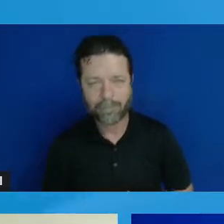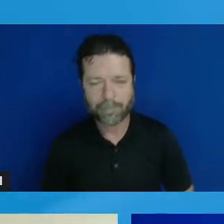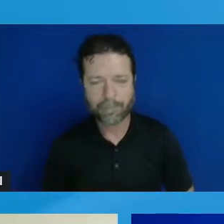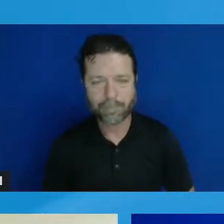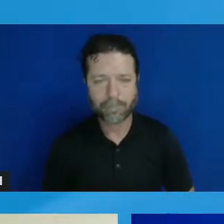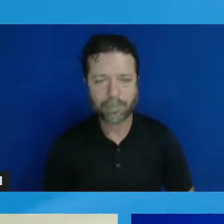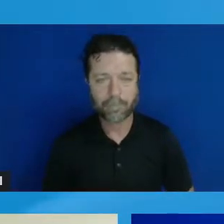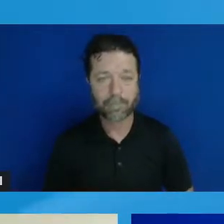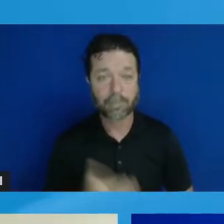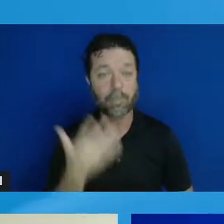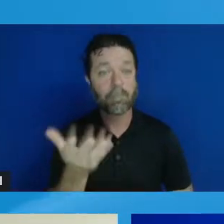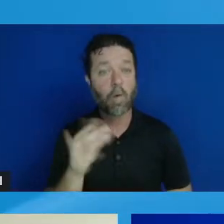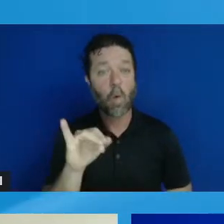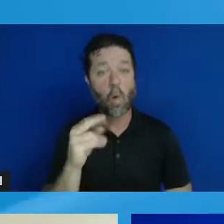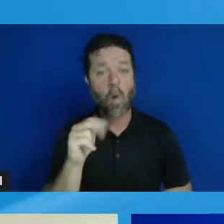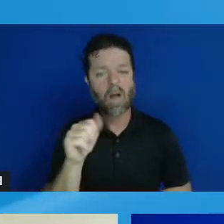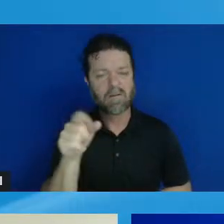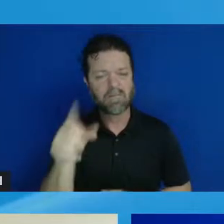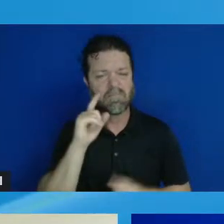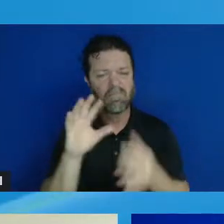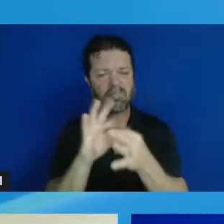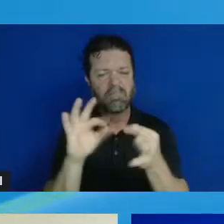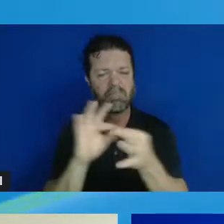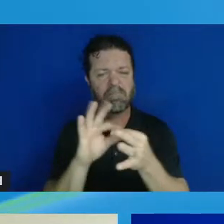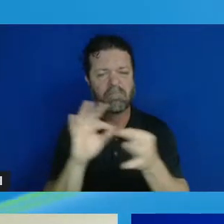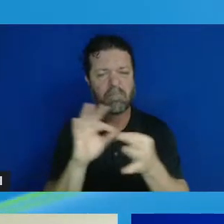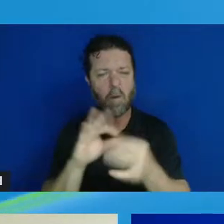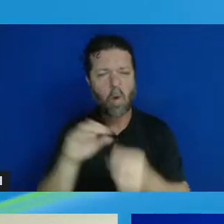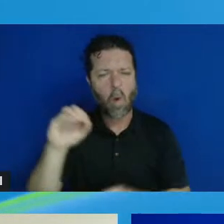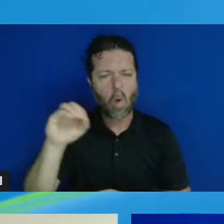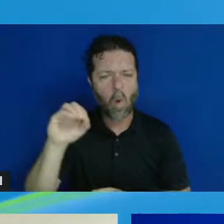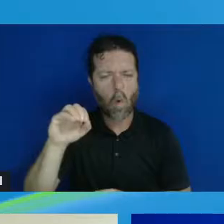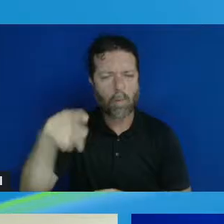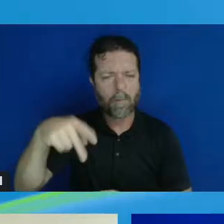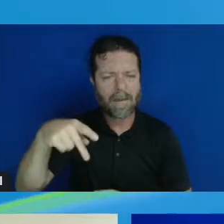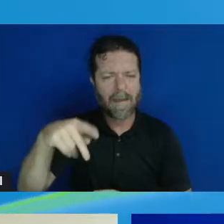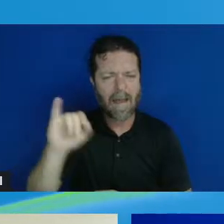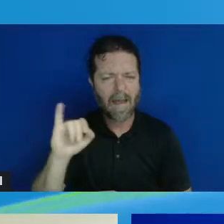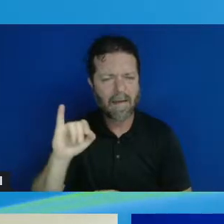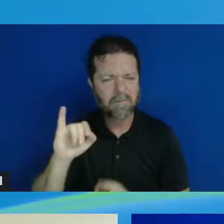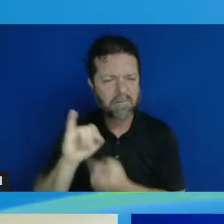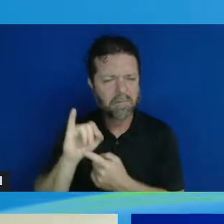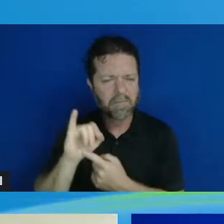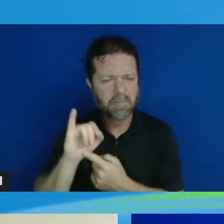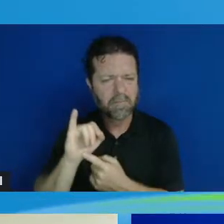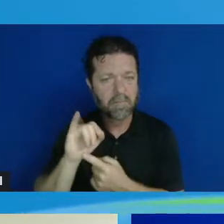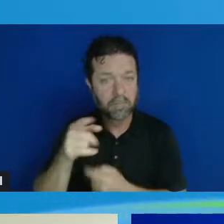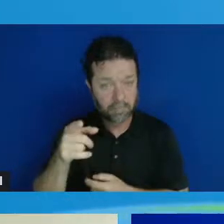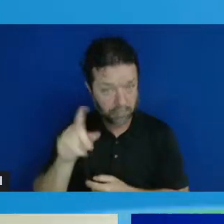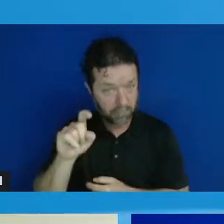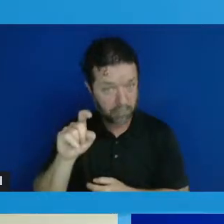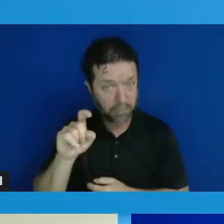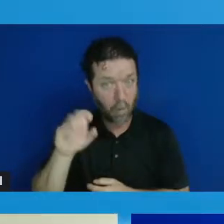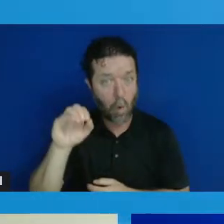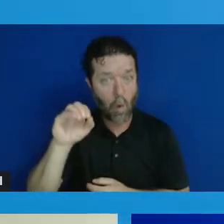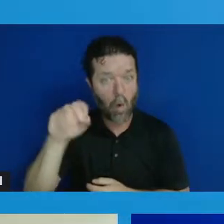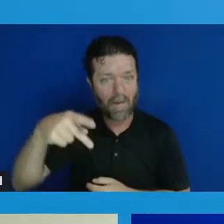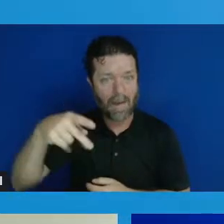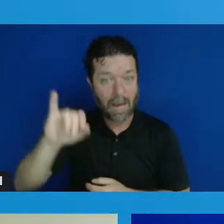mentioned something about OPI. So, would an OPI interpreter have the same requirements?